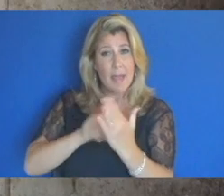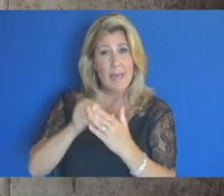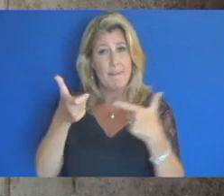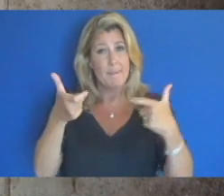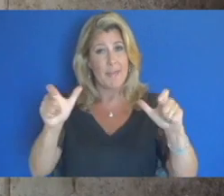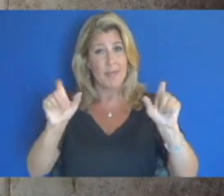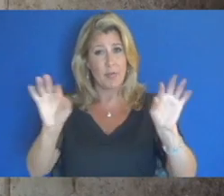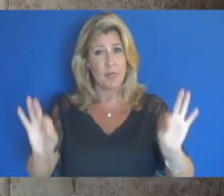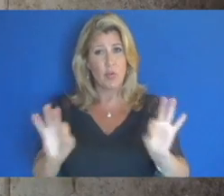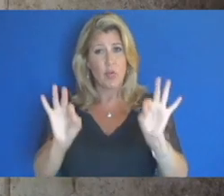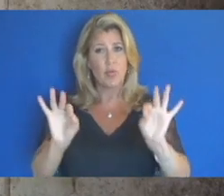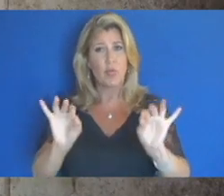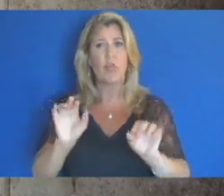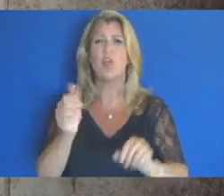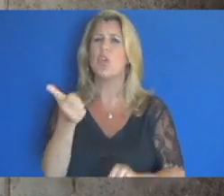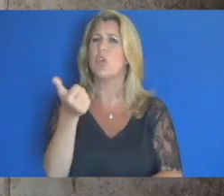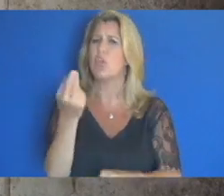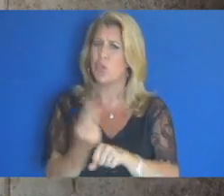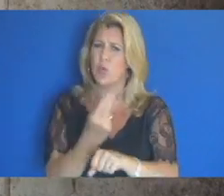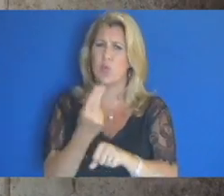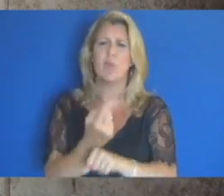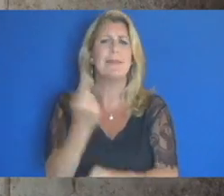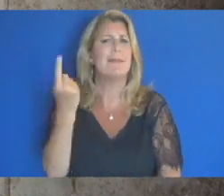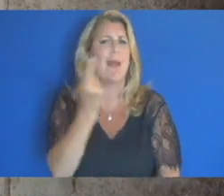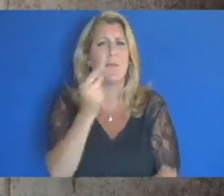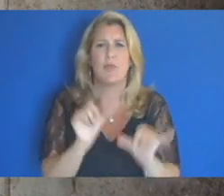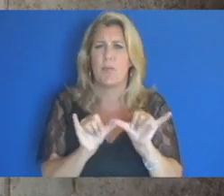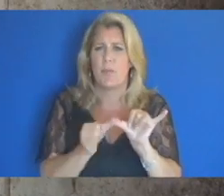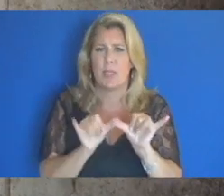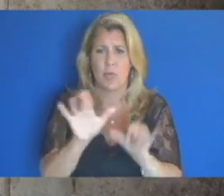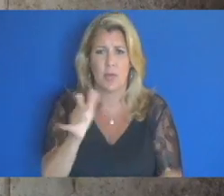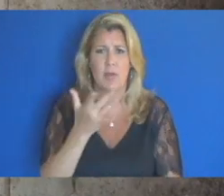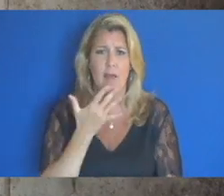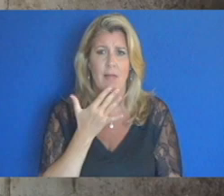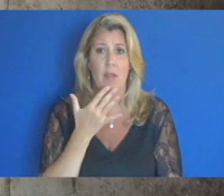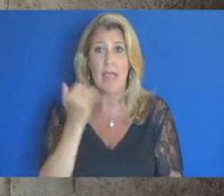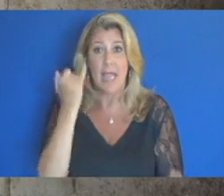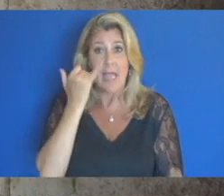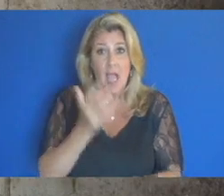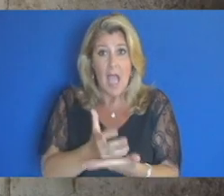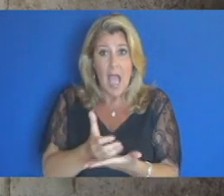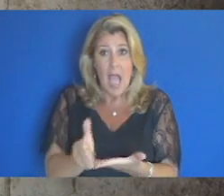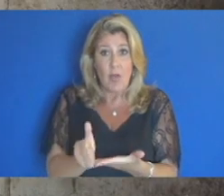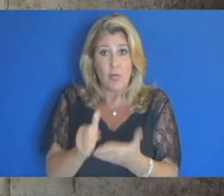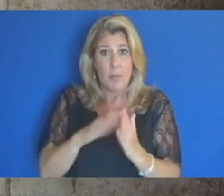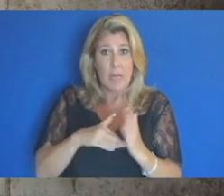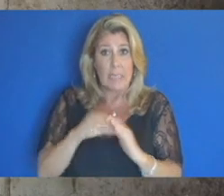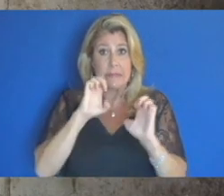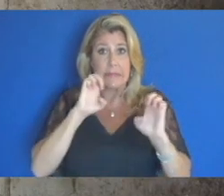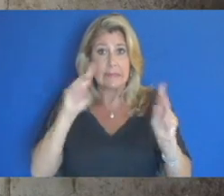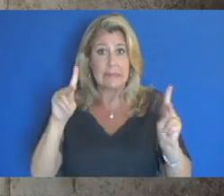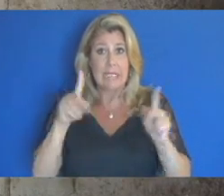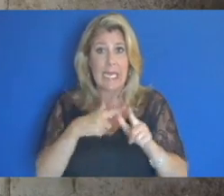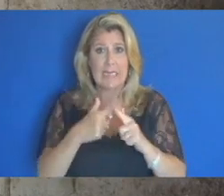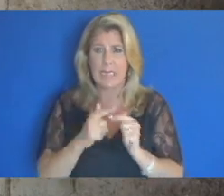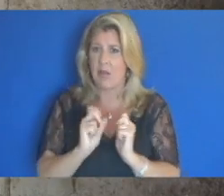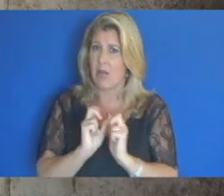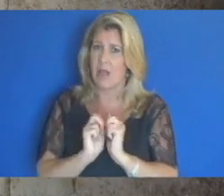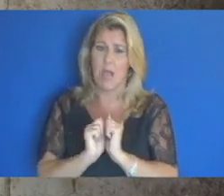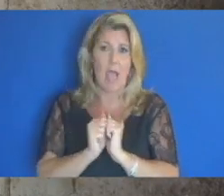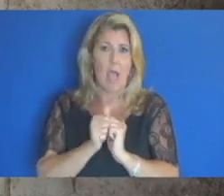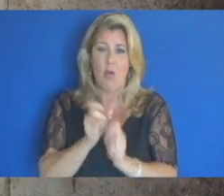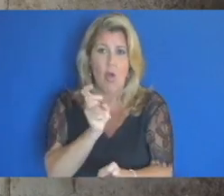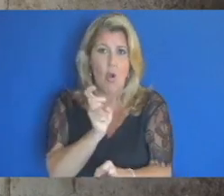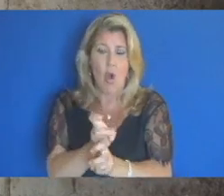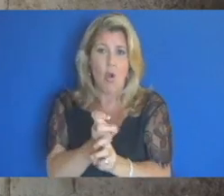on a big piece of furniture, use anything to measure your colors because you might run out of paint and then